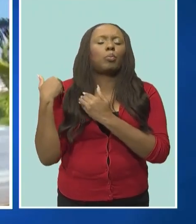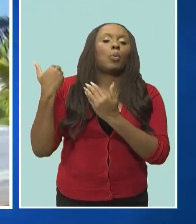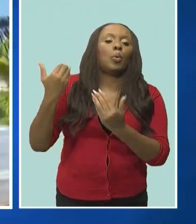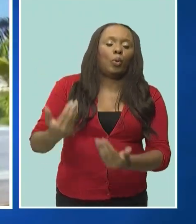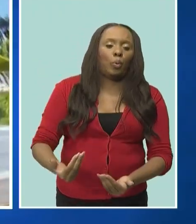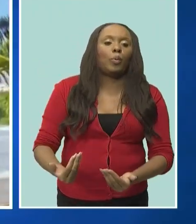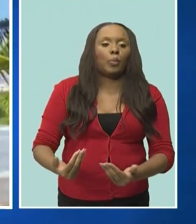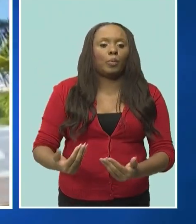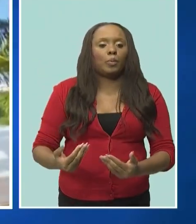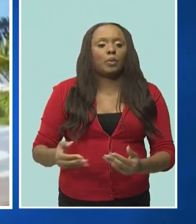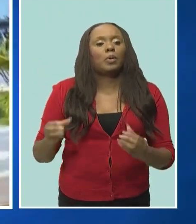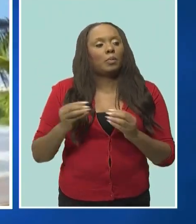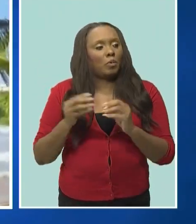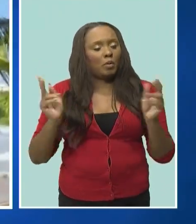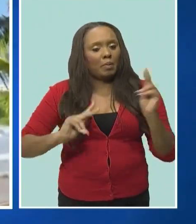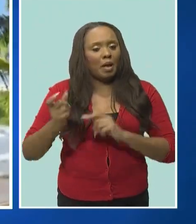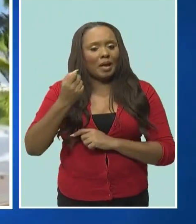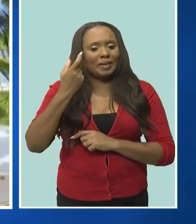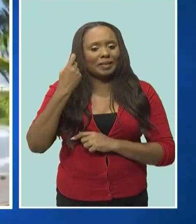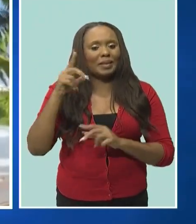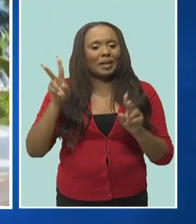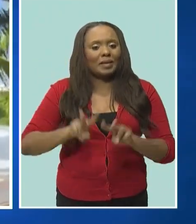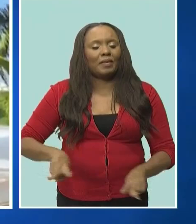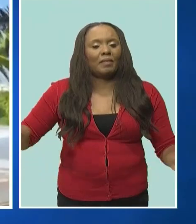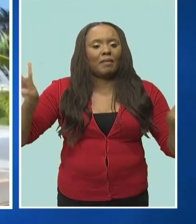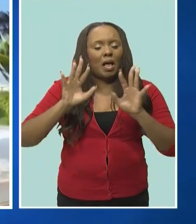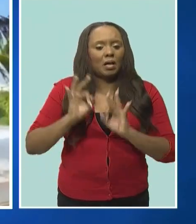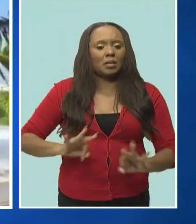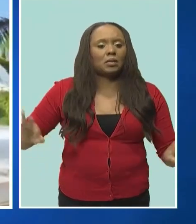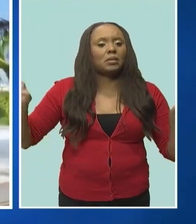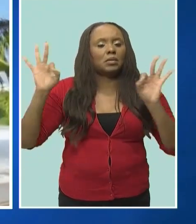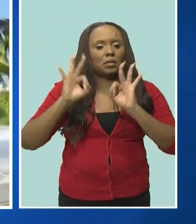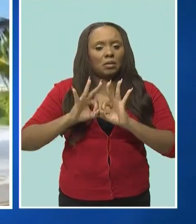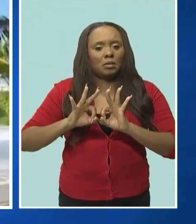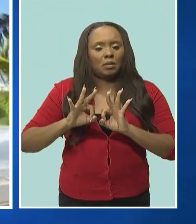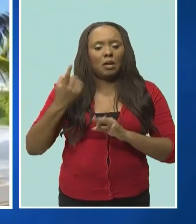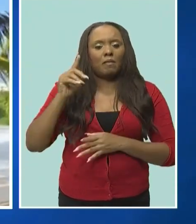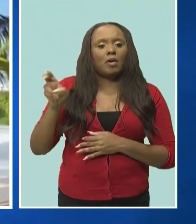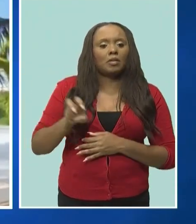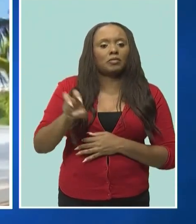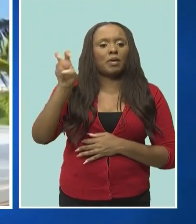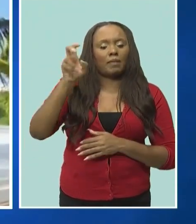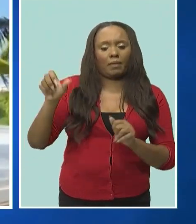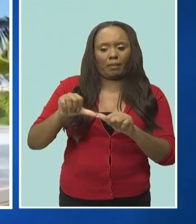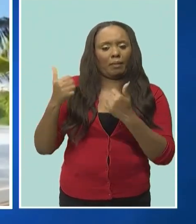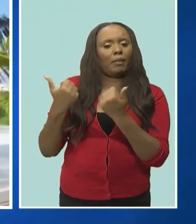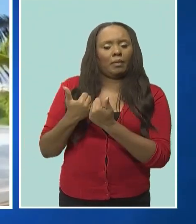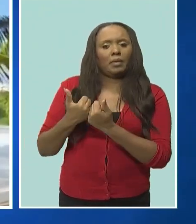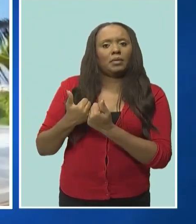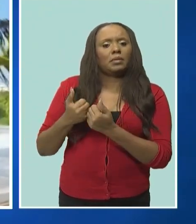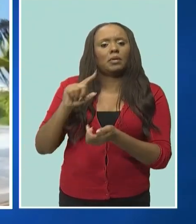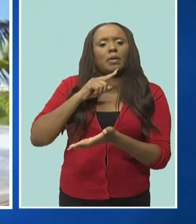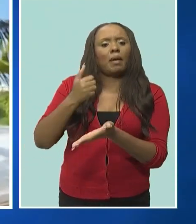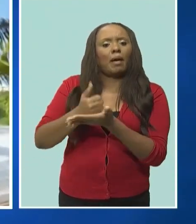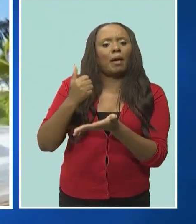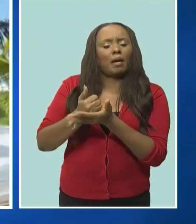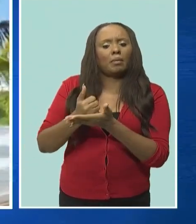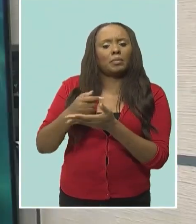persons, would have understood the value of having a travel agent at their side to help them through that